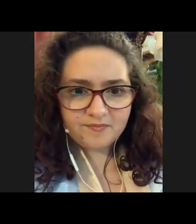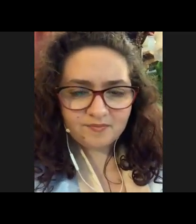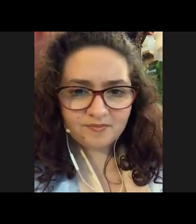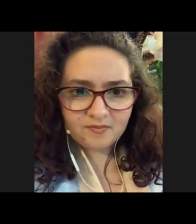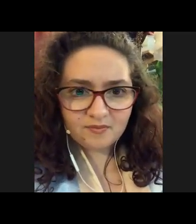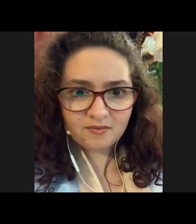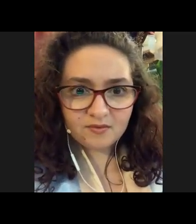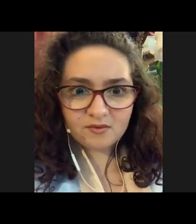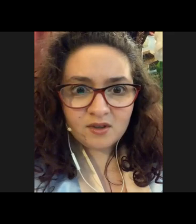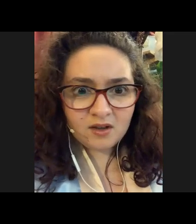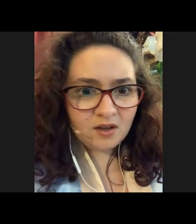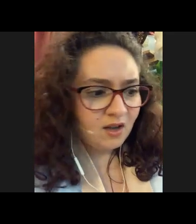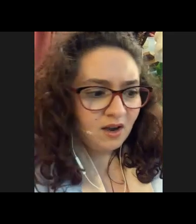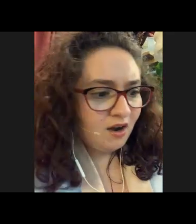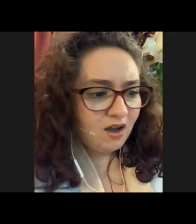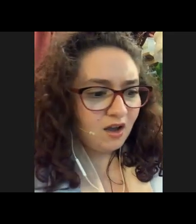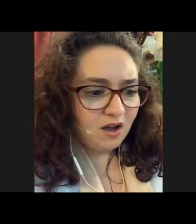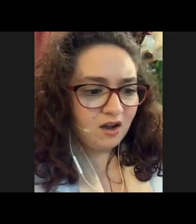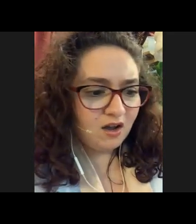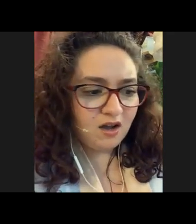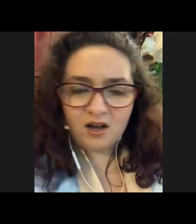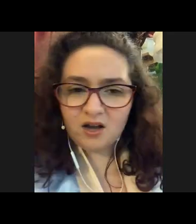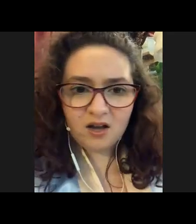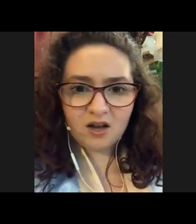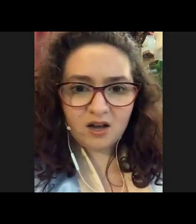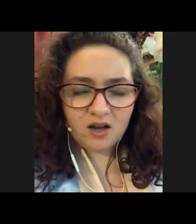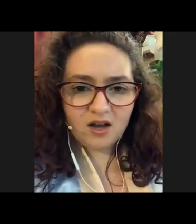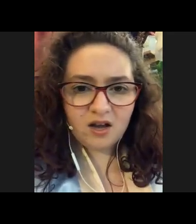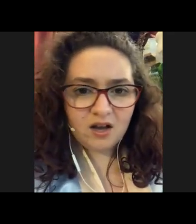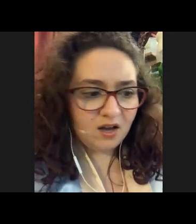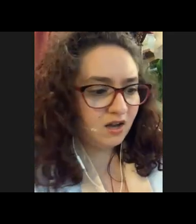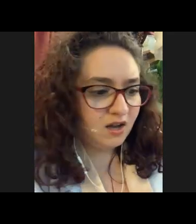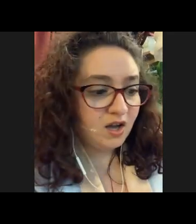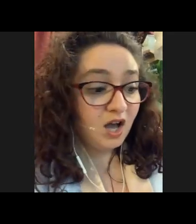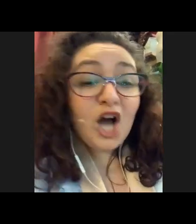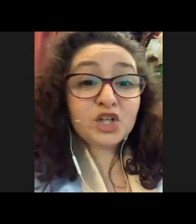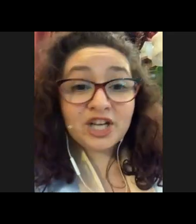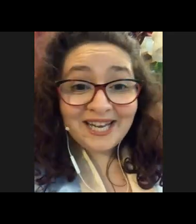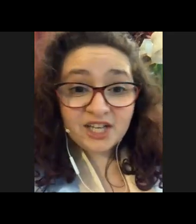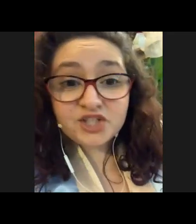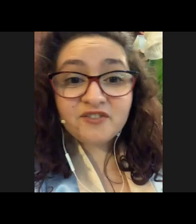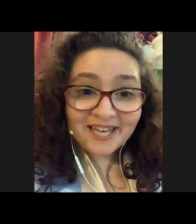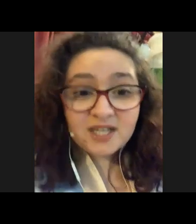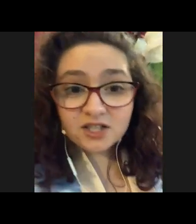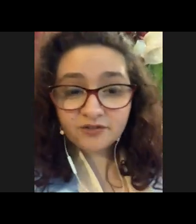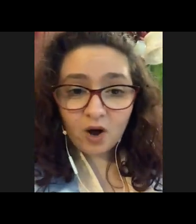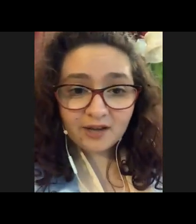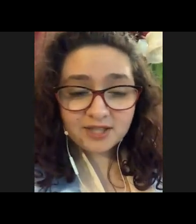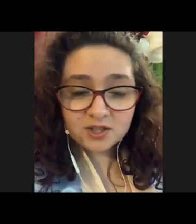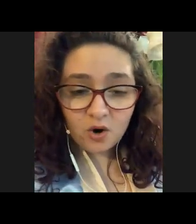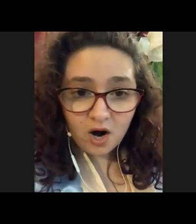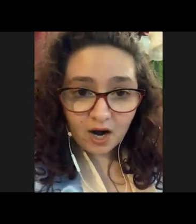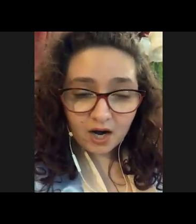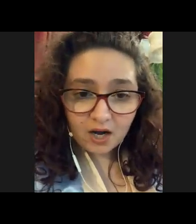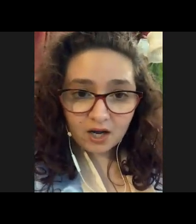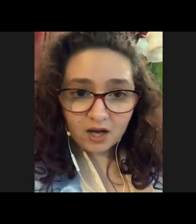I'll do it by myself. I can take care of myself. Don't go alone, Mag. You're gonna get yourself killed if you walk out